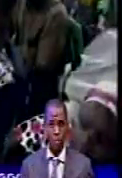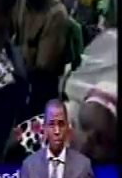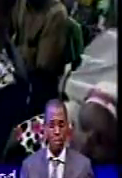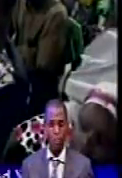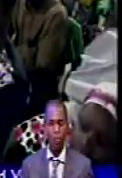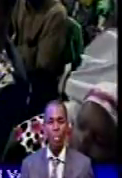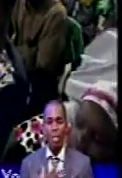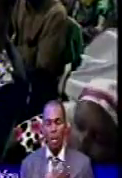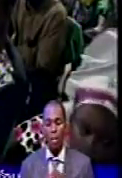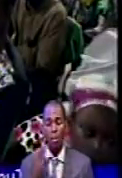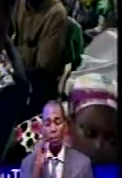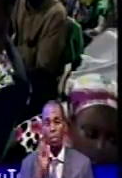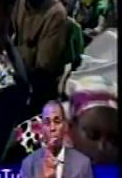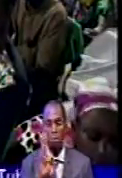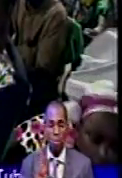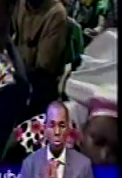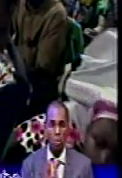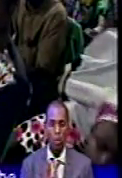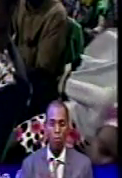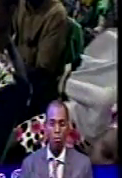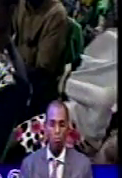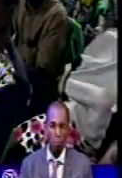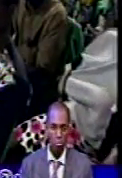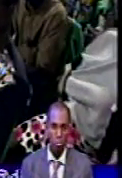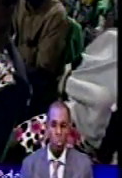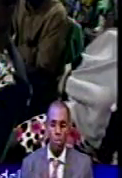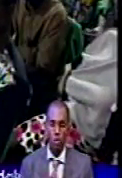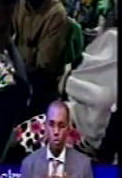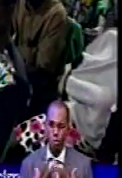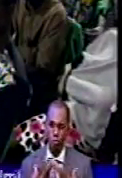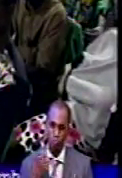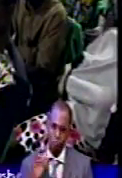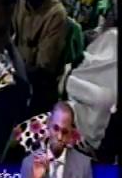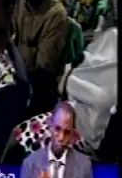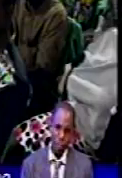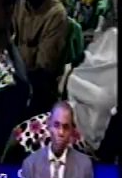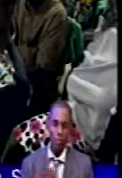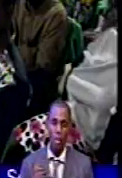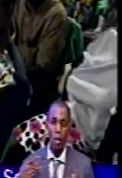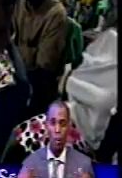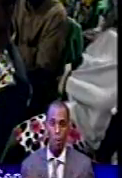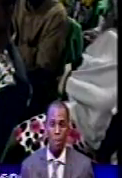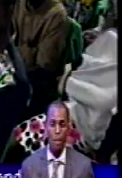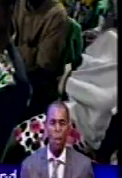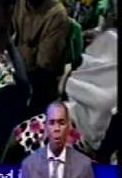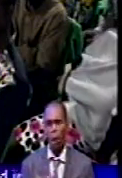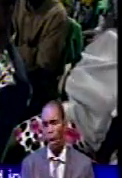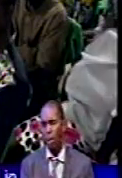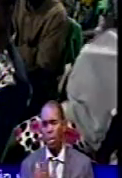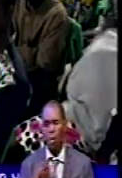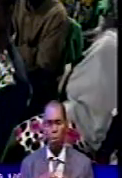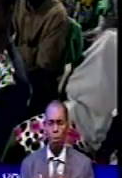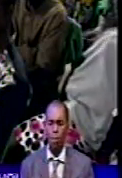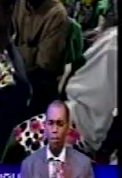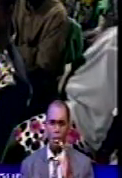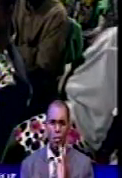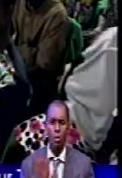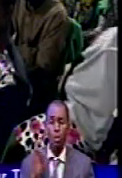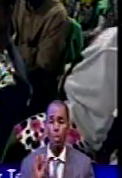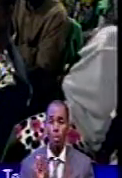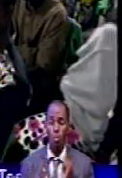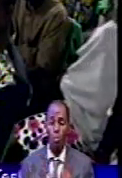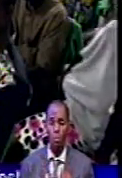we go to Adamawa for another live testimony. Adamawa, Northeast